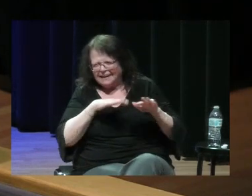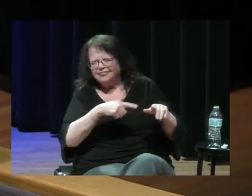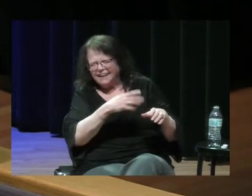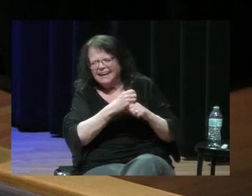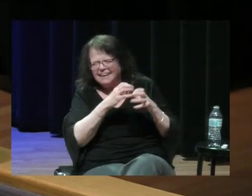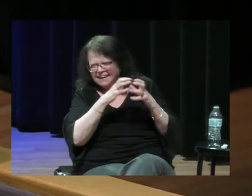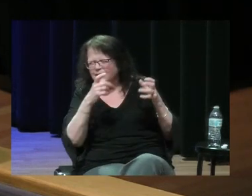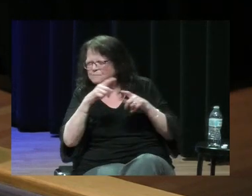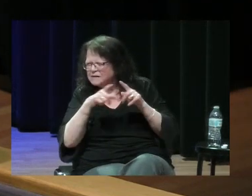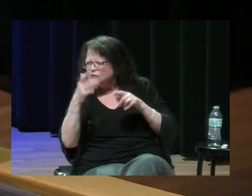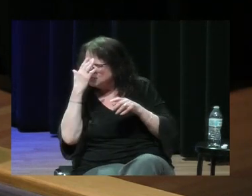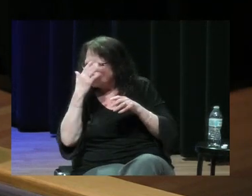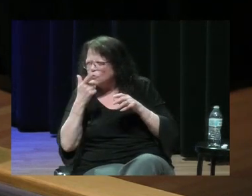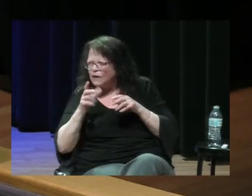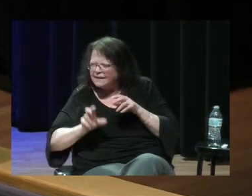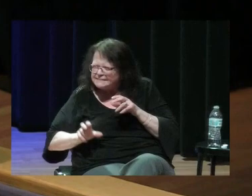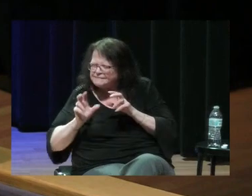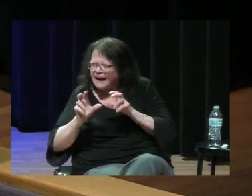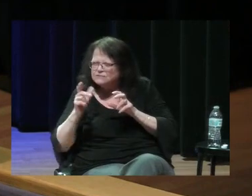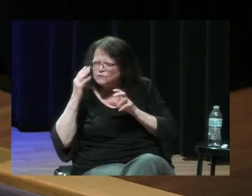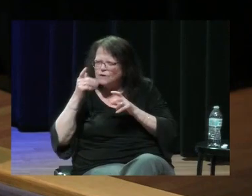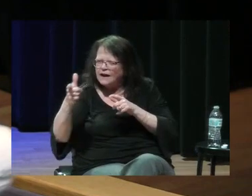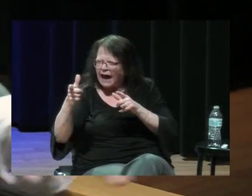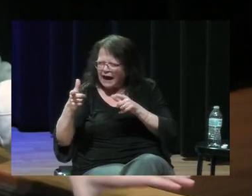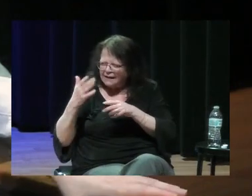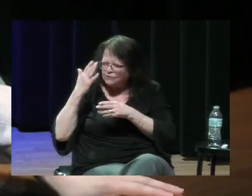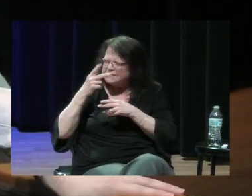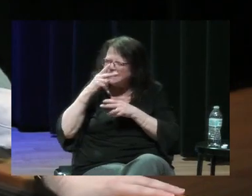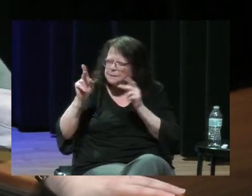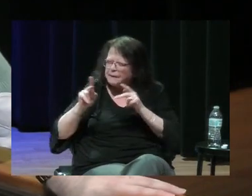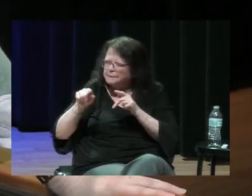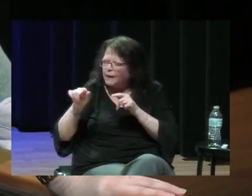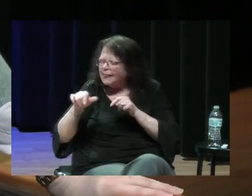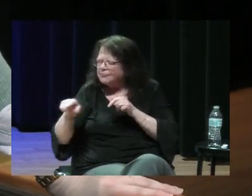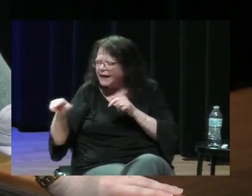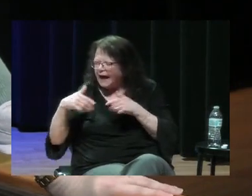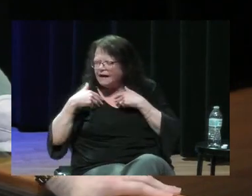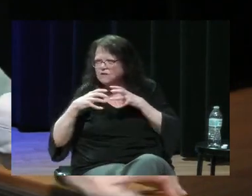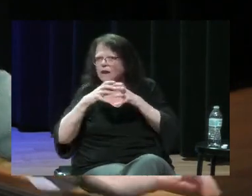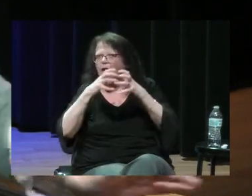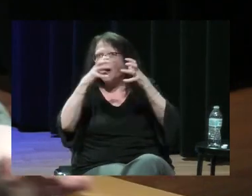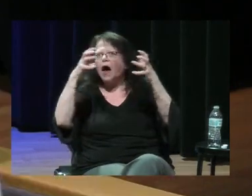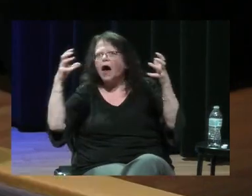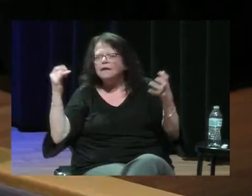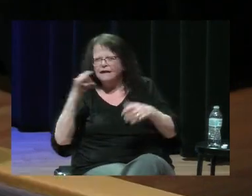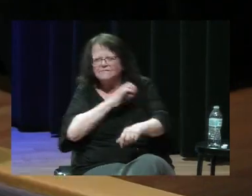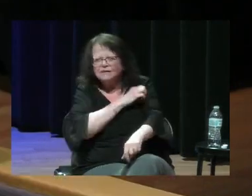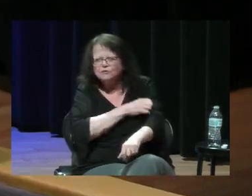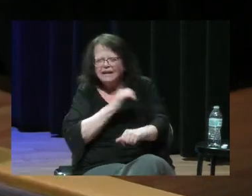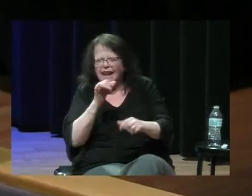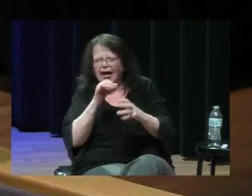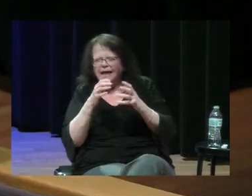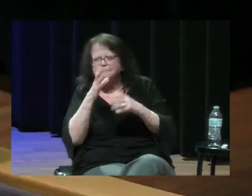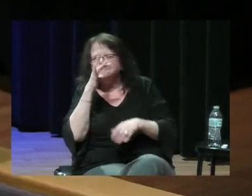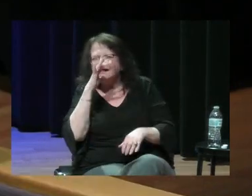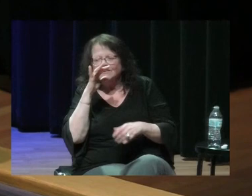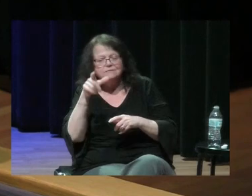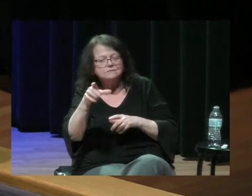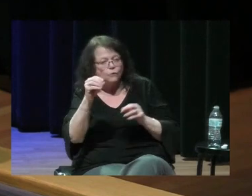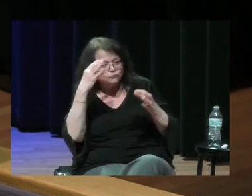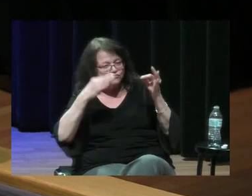you're like, you've got a lot of abundant mom energy. And I'm one of them. So no judgment. So